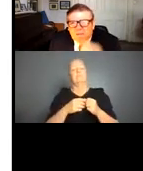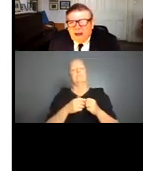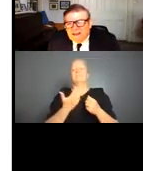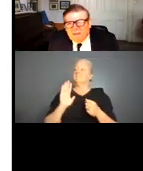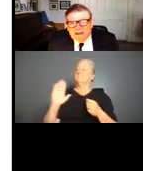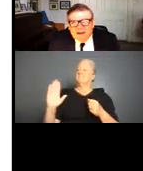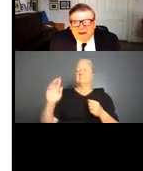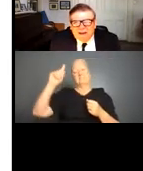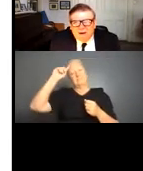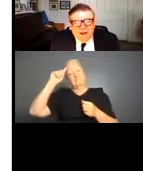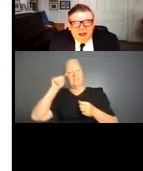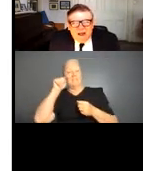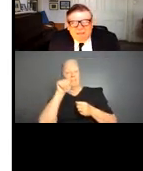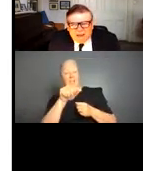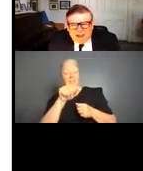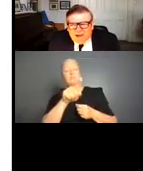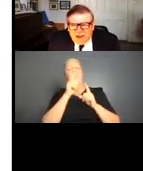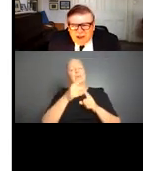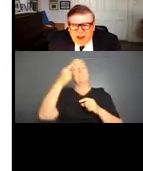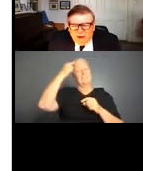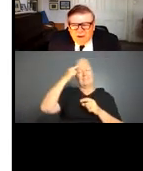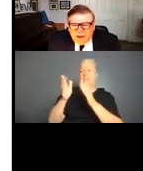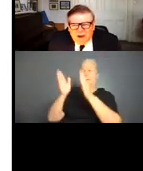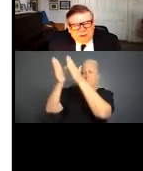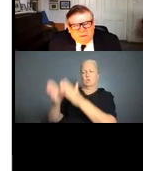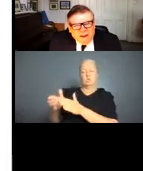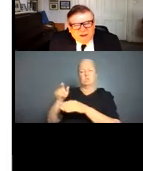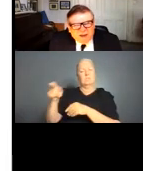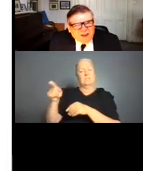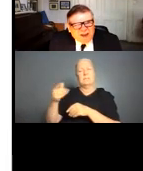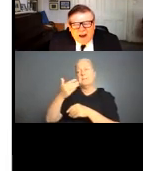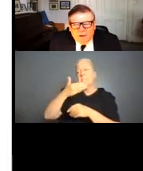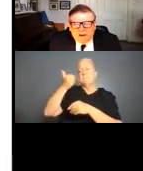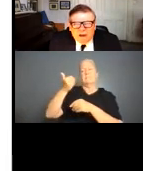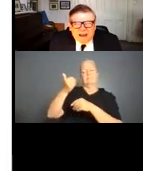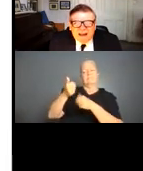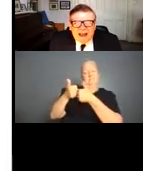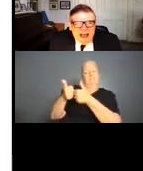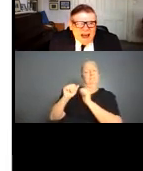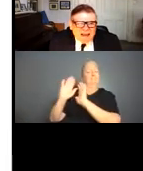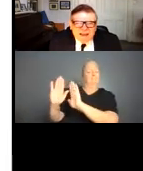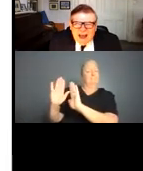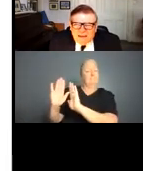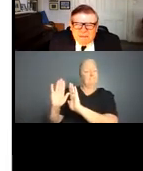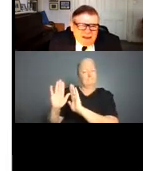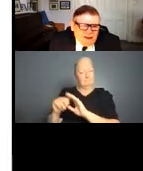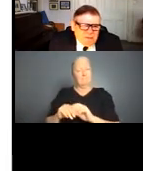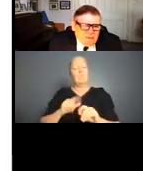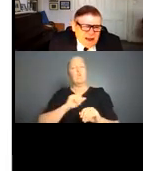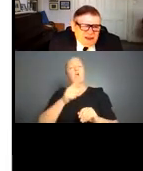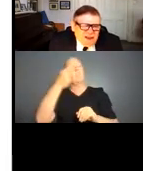must replace the best interest. So best interests go, which lots of professionals think they know what's best. And instead, the